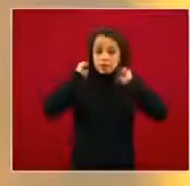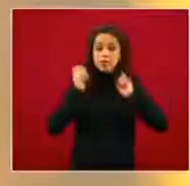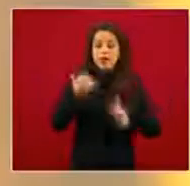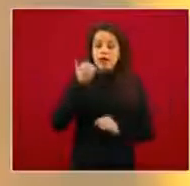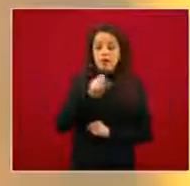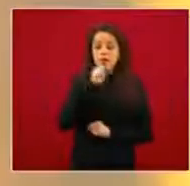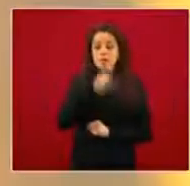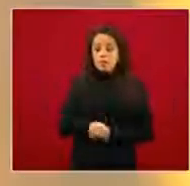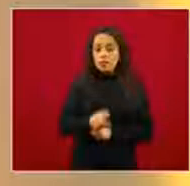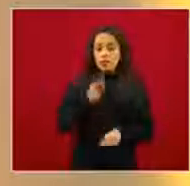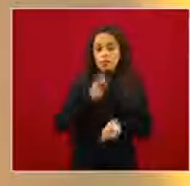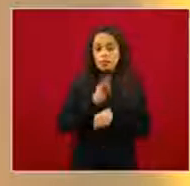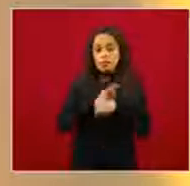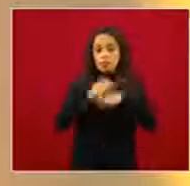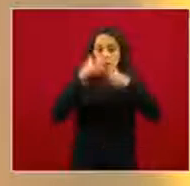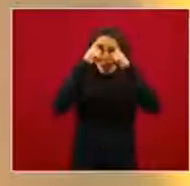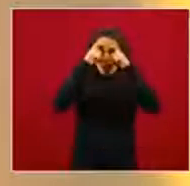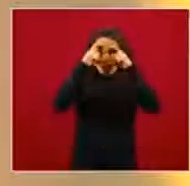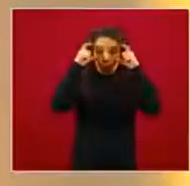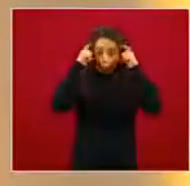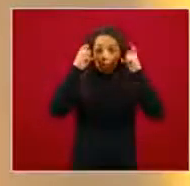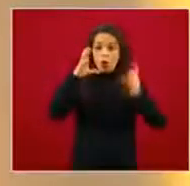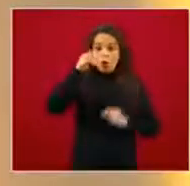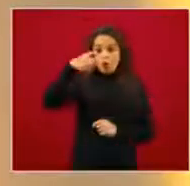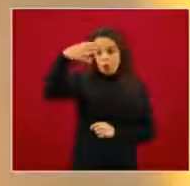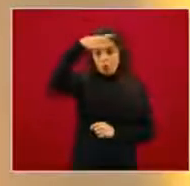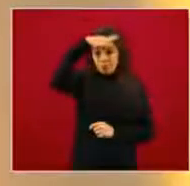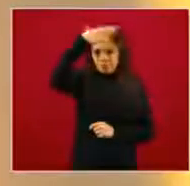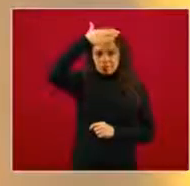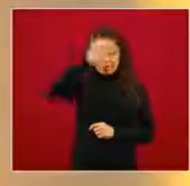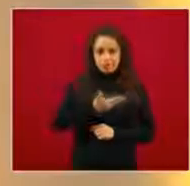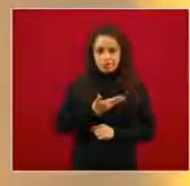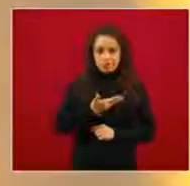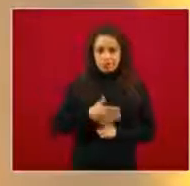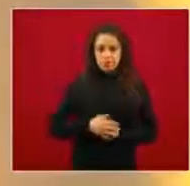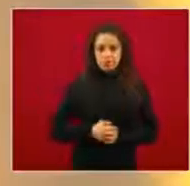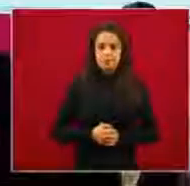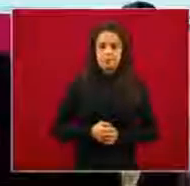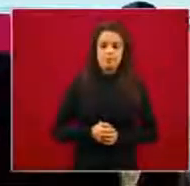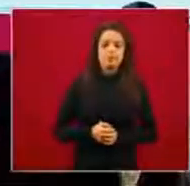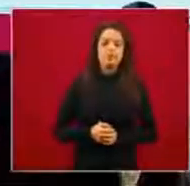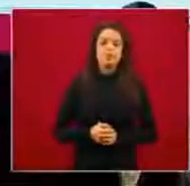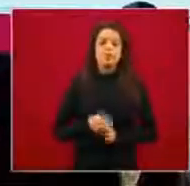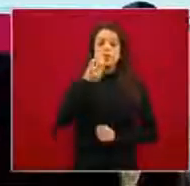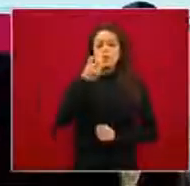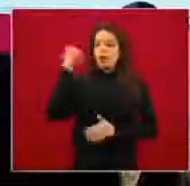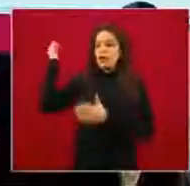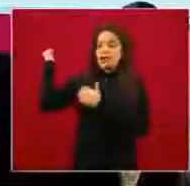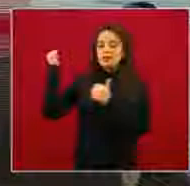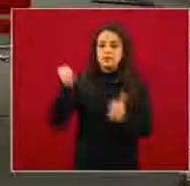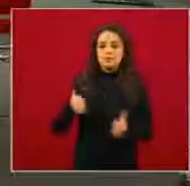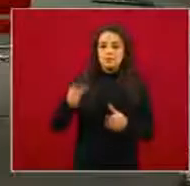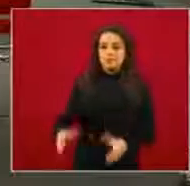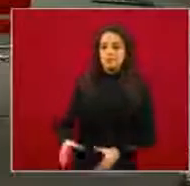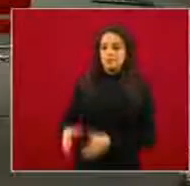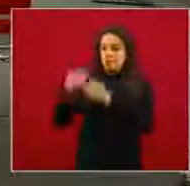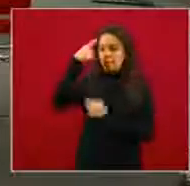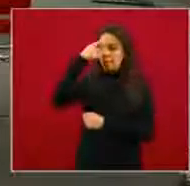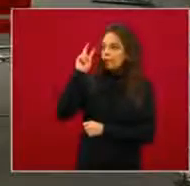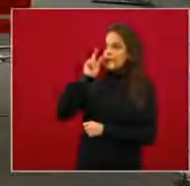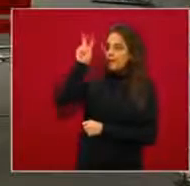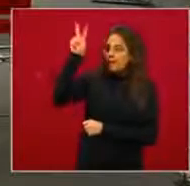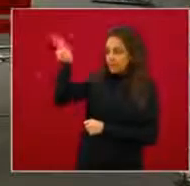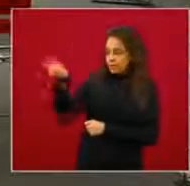and also eye or facial protection. That's why we have this example. It was provided by one of the